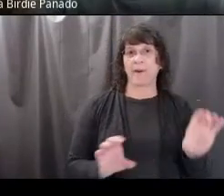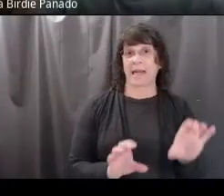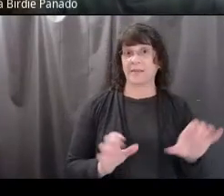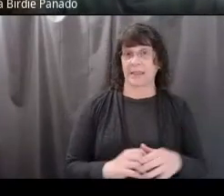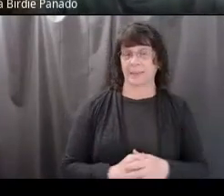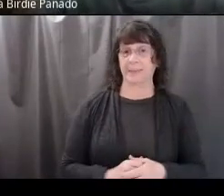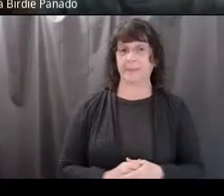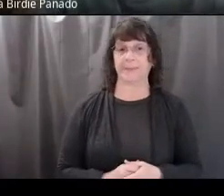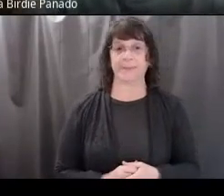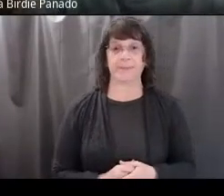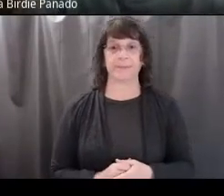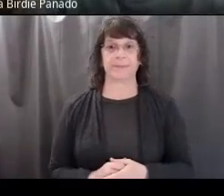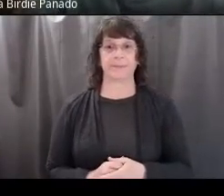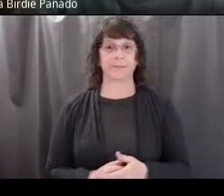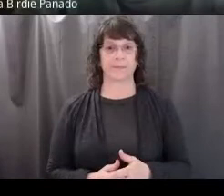activity.